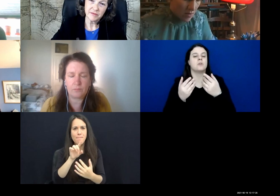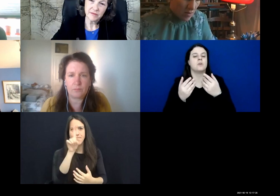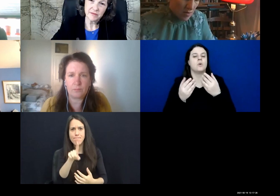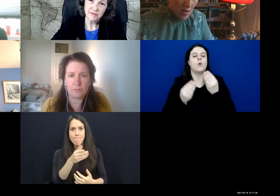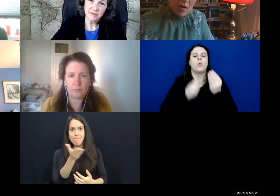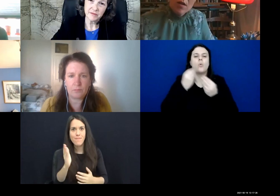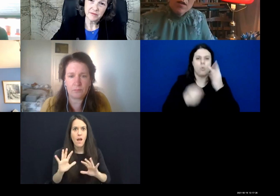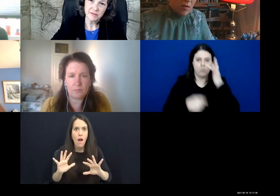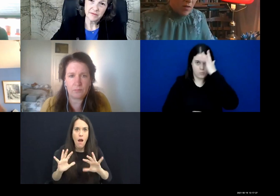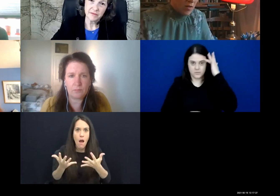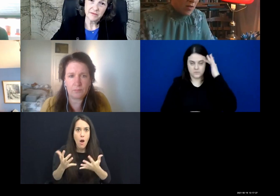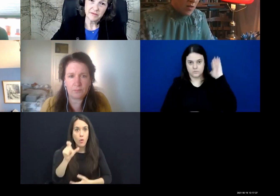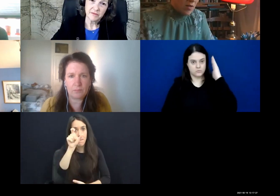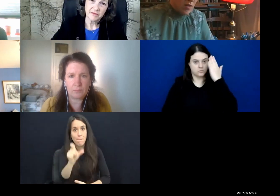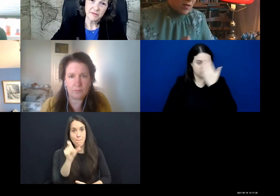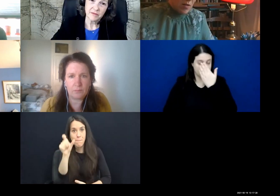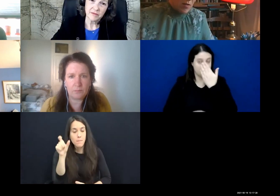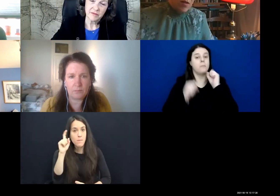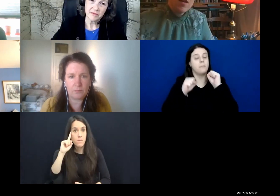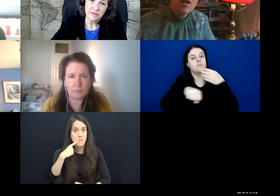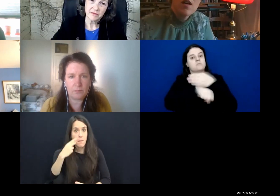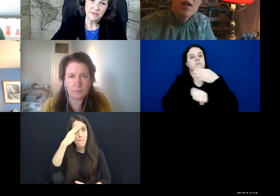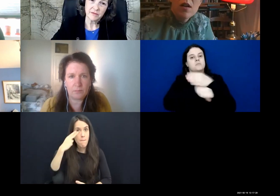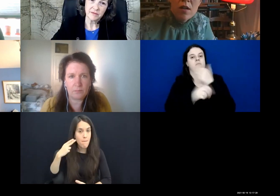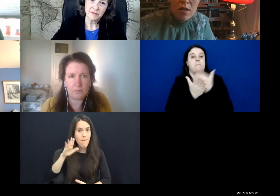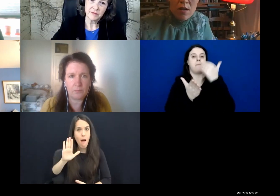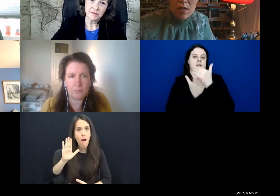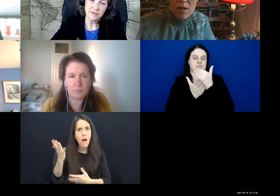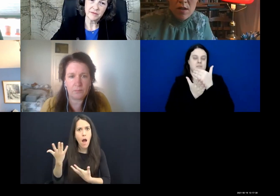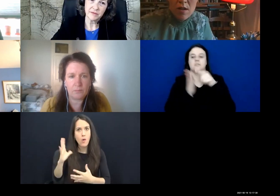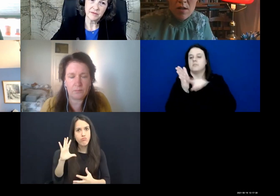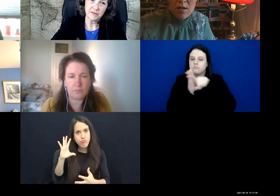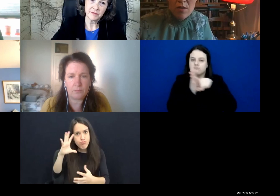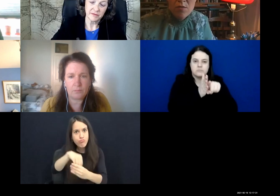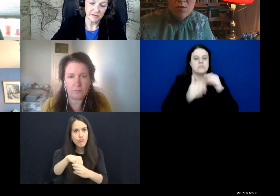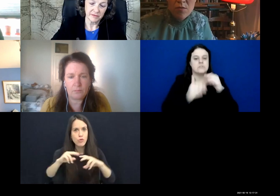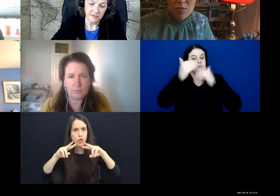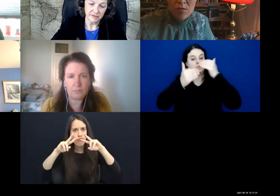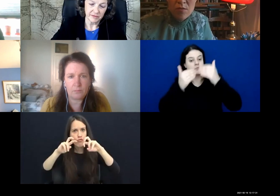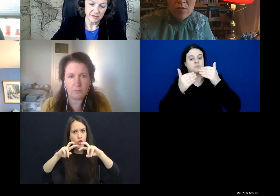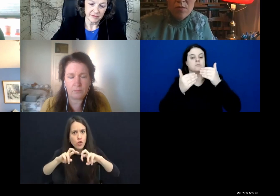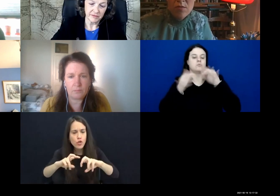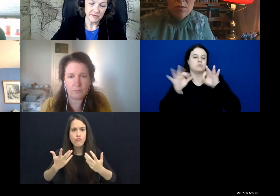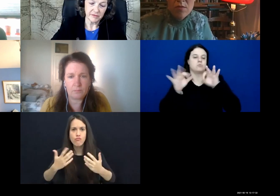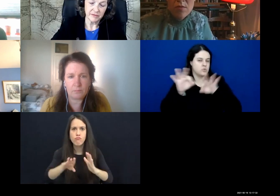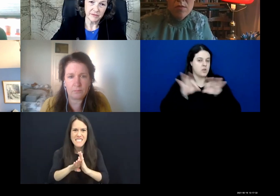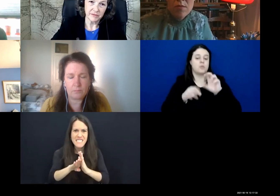people with deafblindness participate more in research and development projects